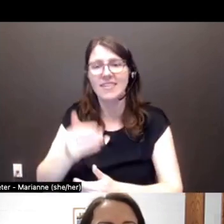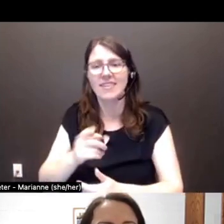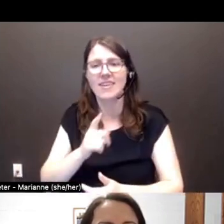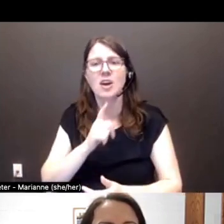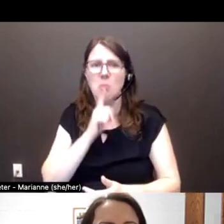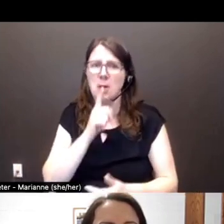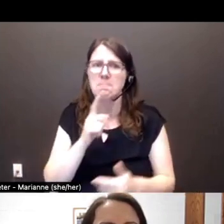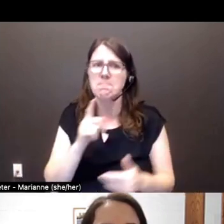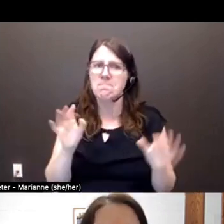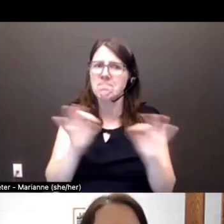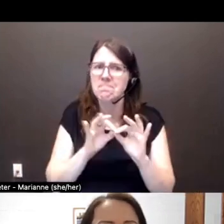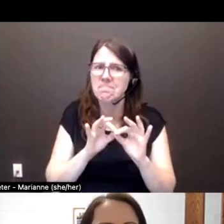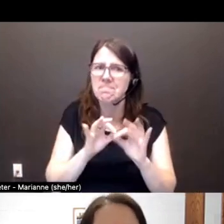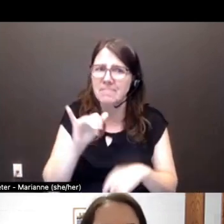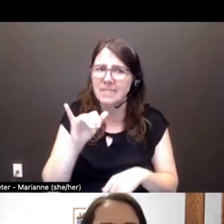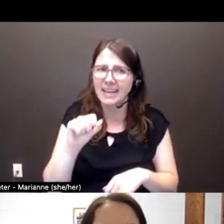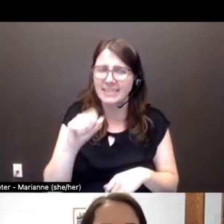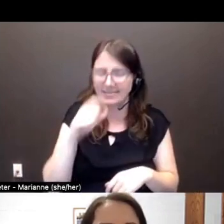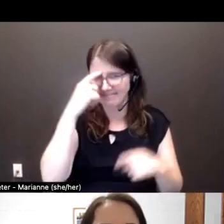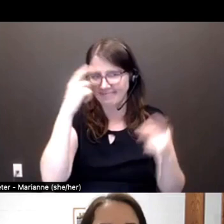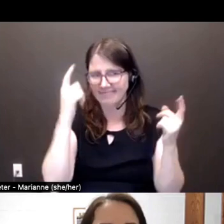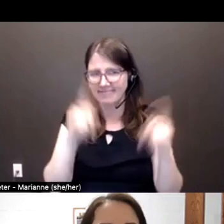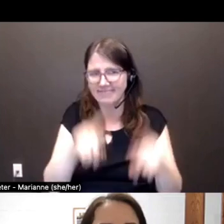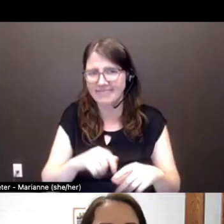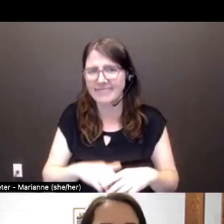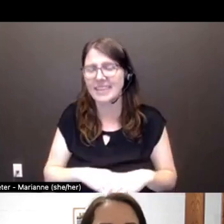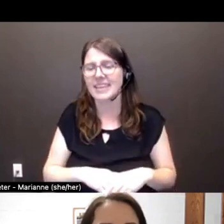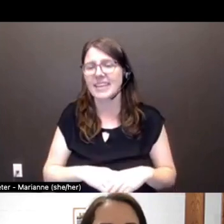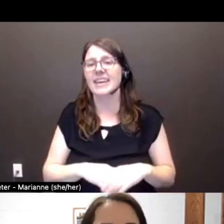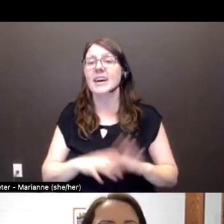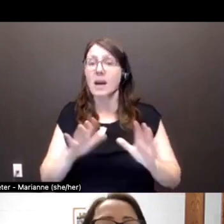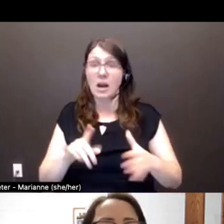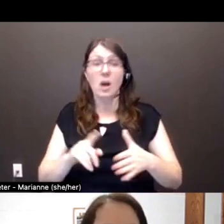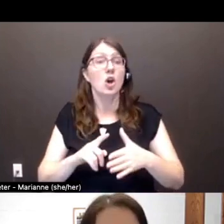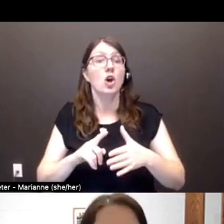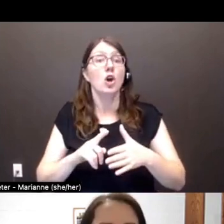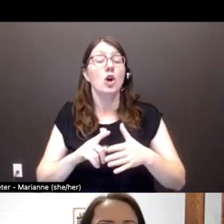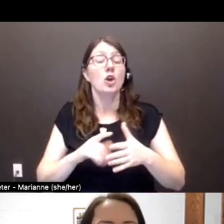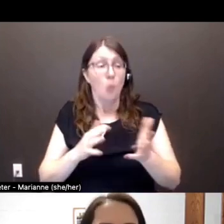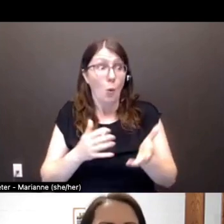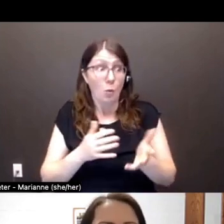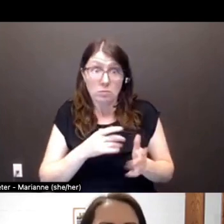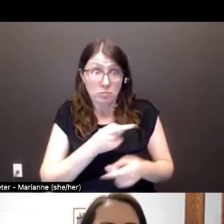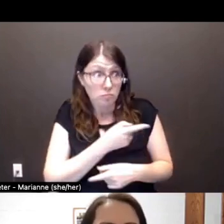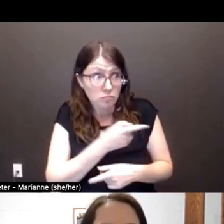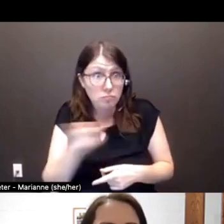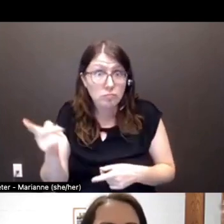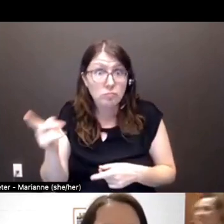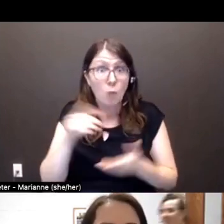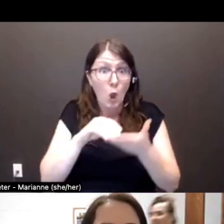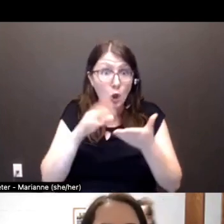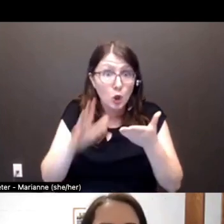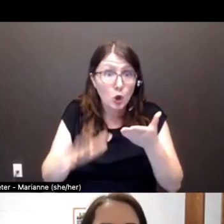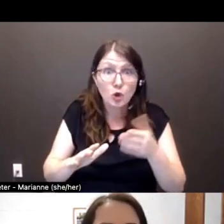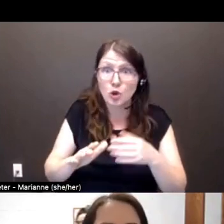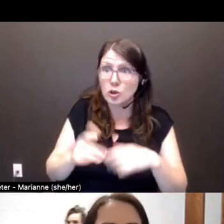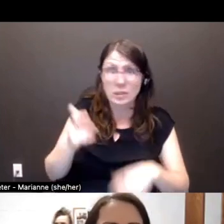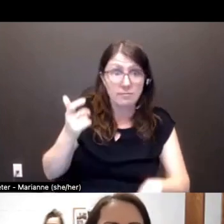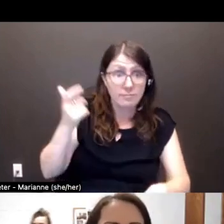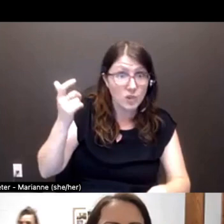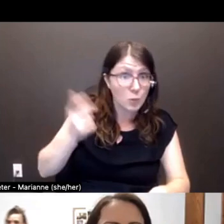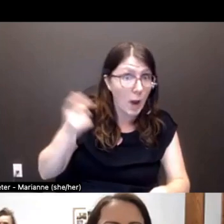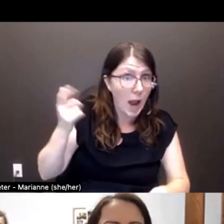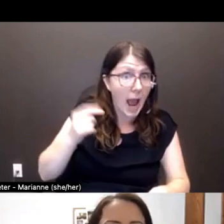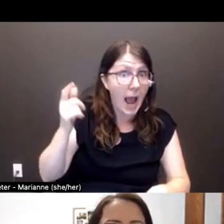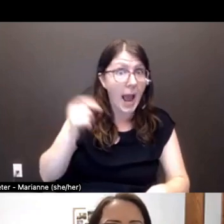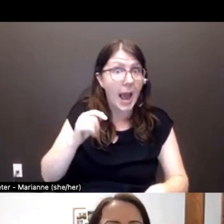initiative. And once you build that, I guess that base of people who are learning from you and following your content, I feel